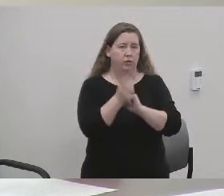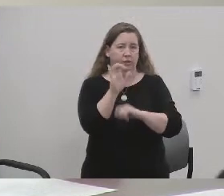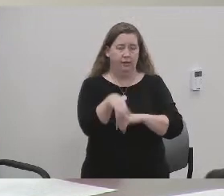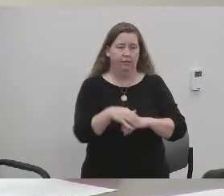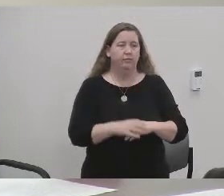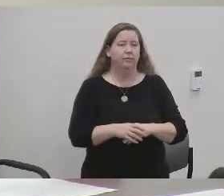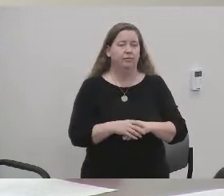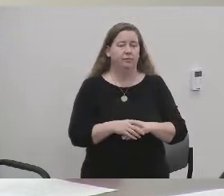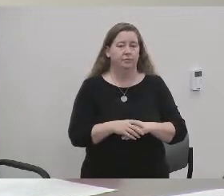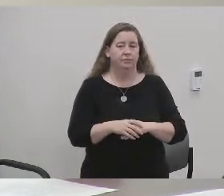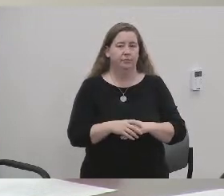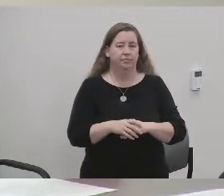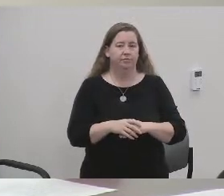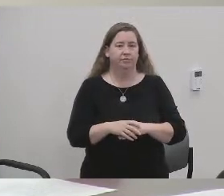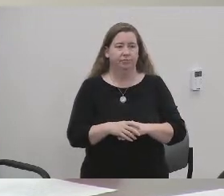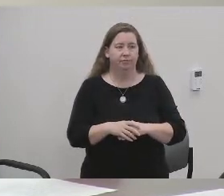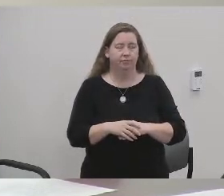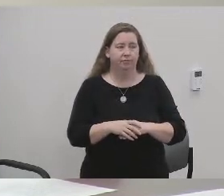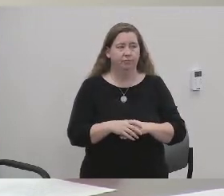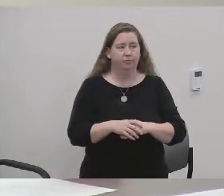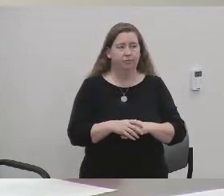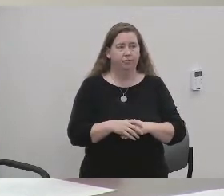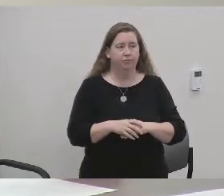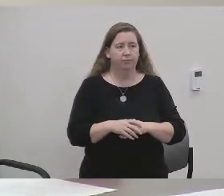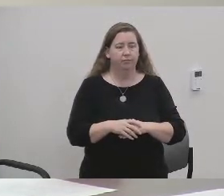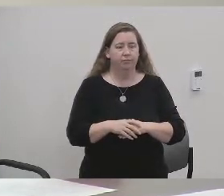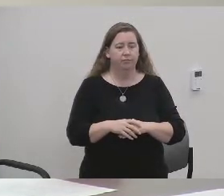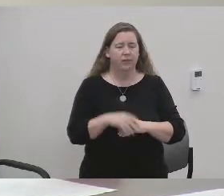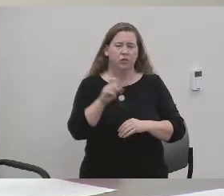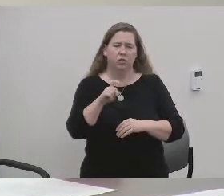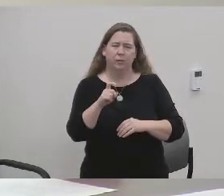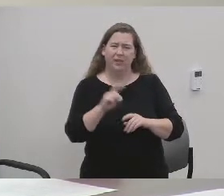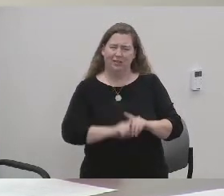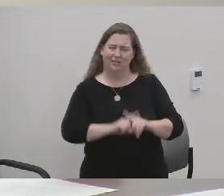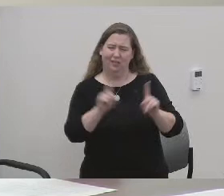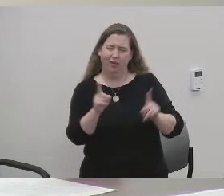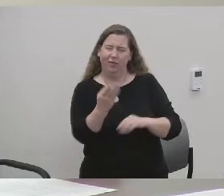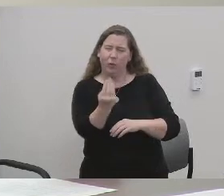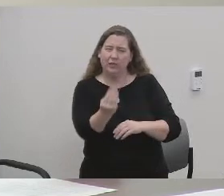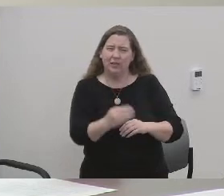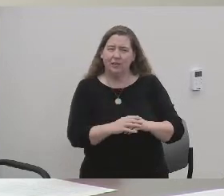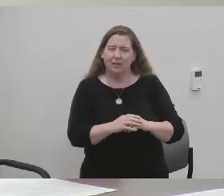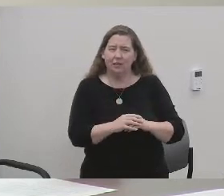Okay. Should that have been a different 14?